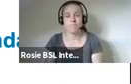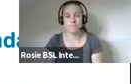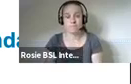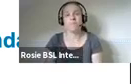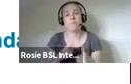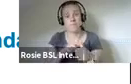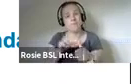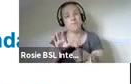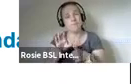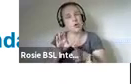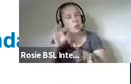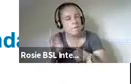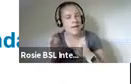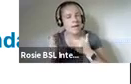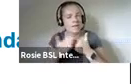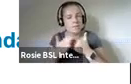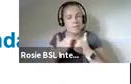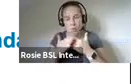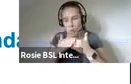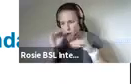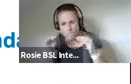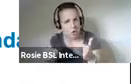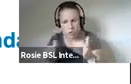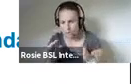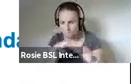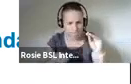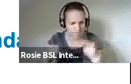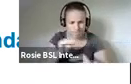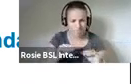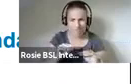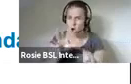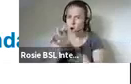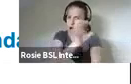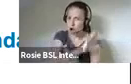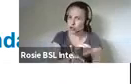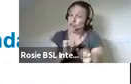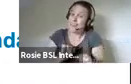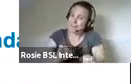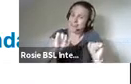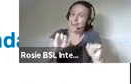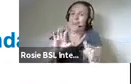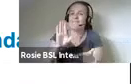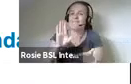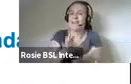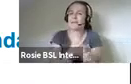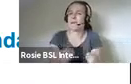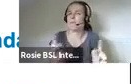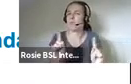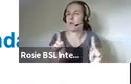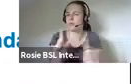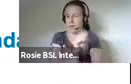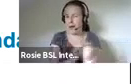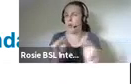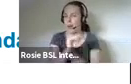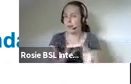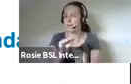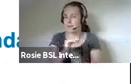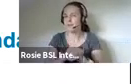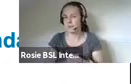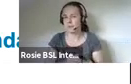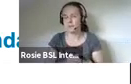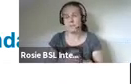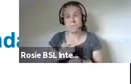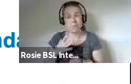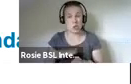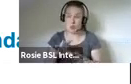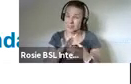and focus on calculating the real funding gaps at country level. And that means working more closely with and understanding what are the